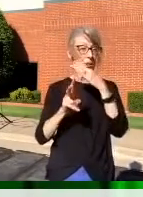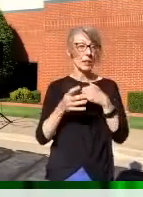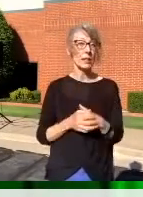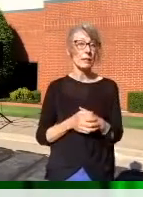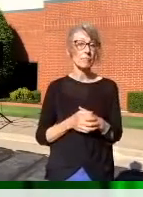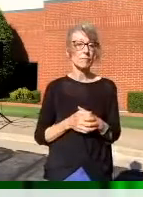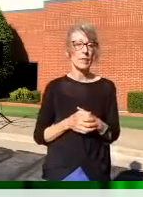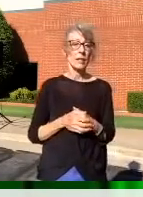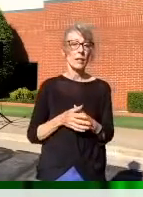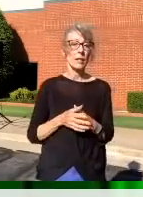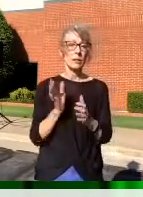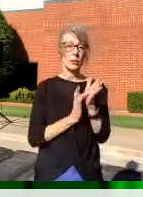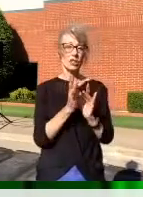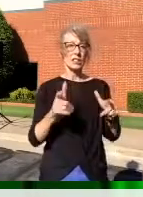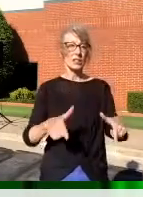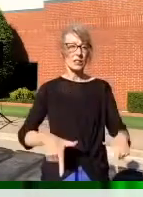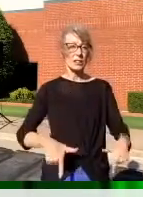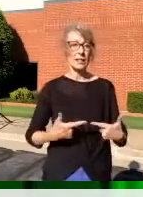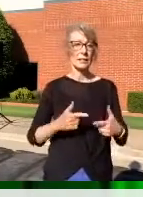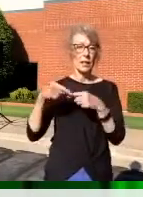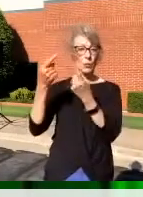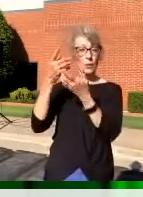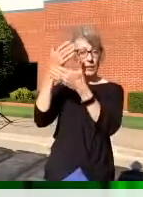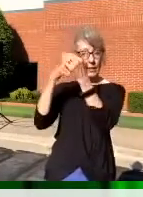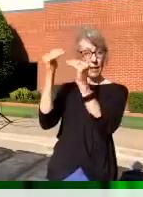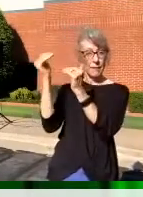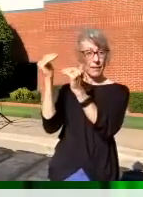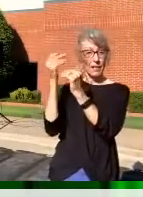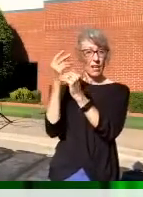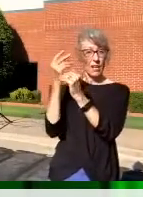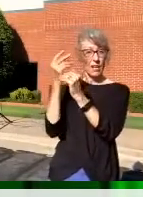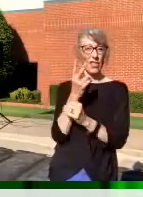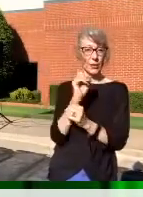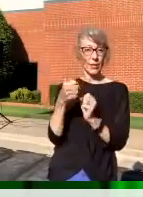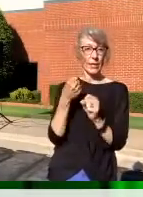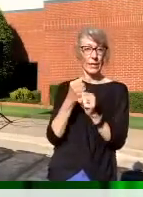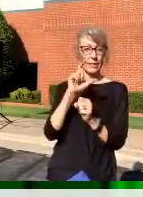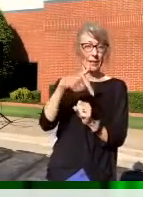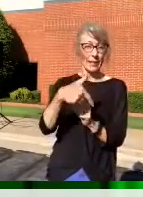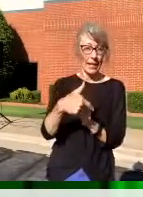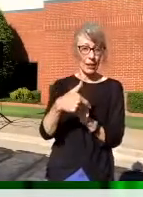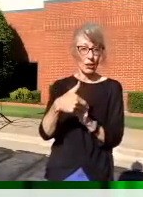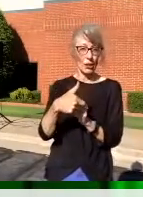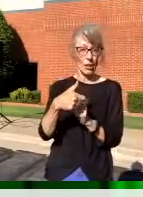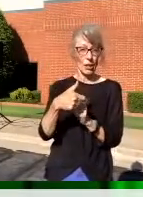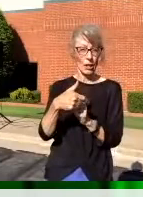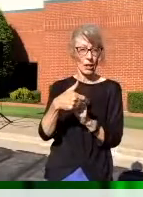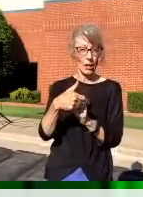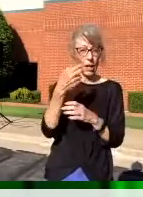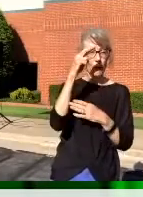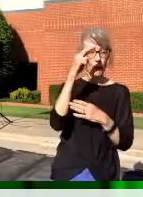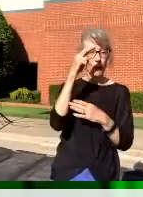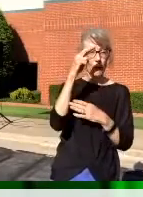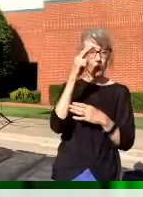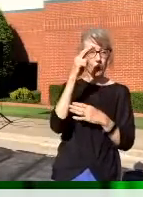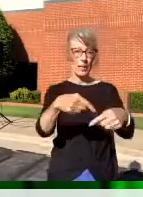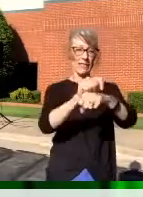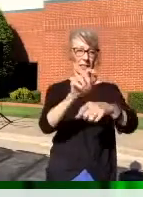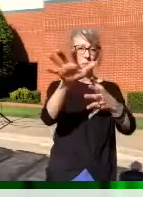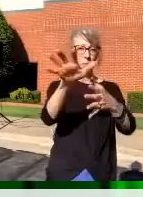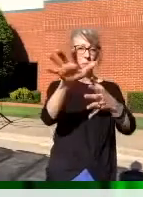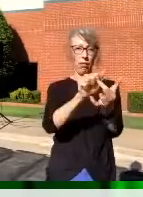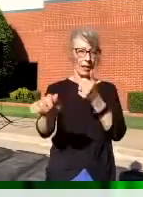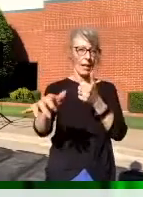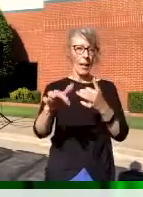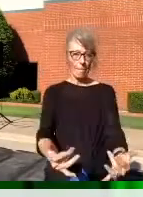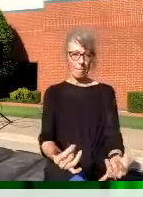a pagan nation comes in and they desecrate the temple. They destroy it. They take it off stone by stone. They burn it and leave it in